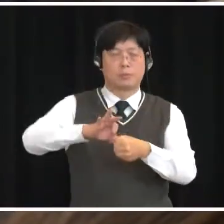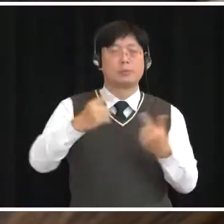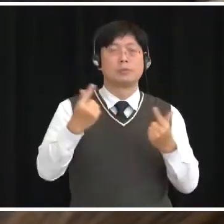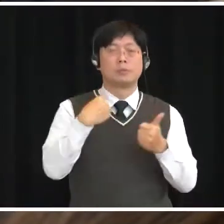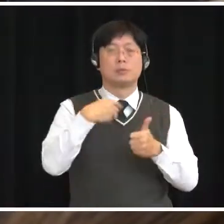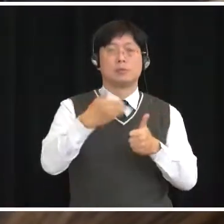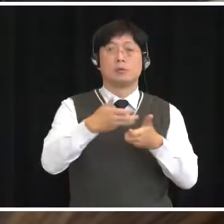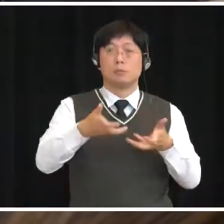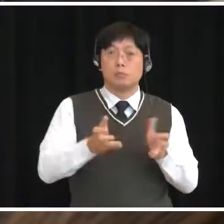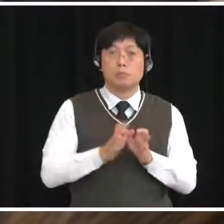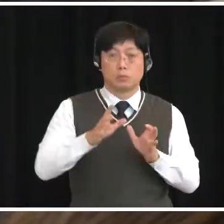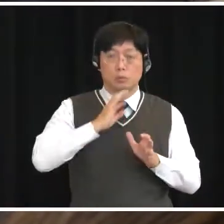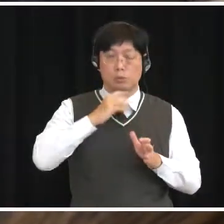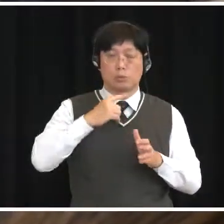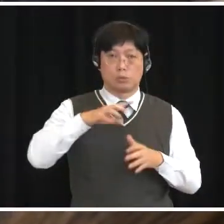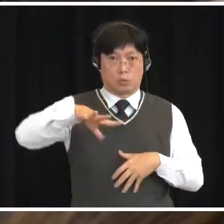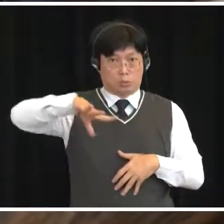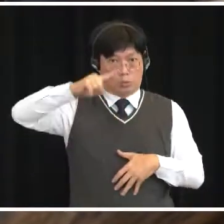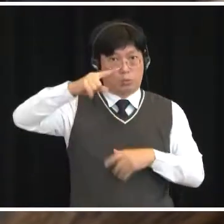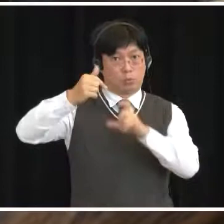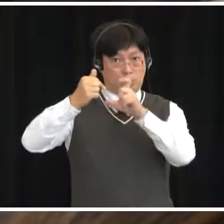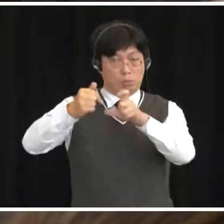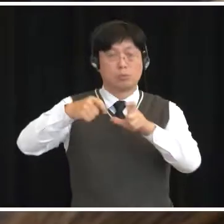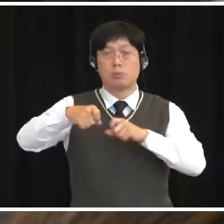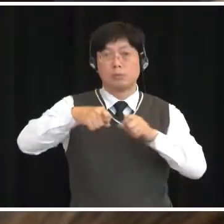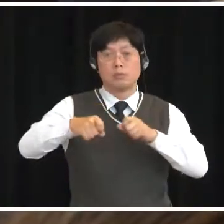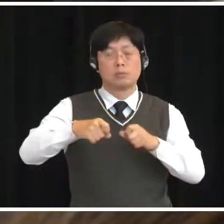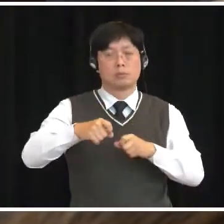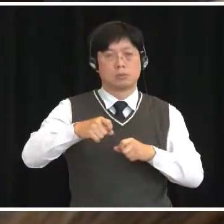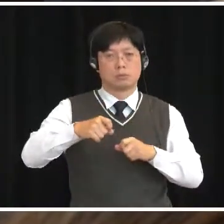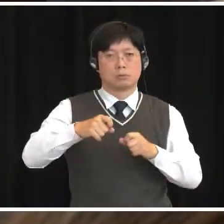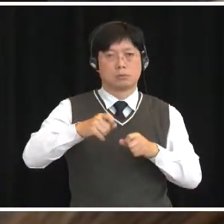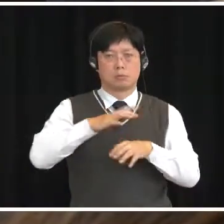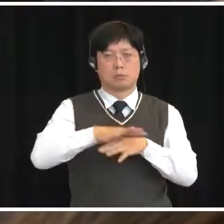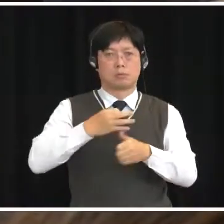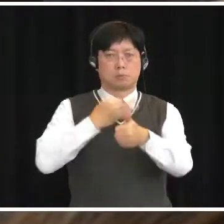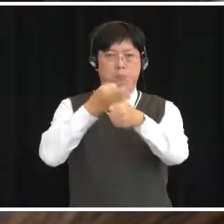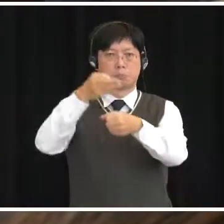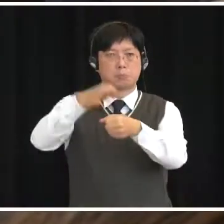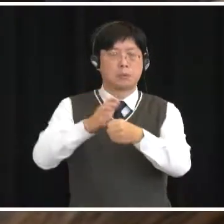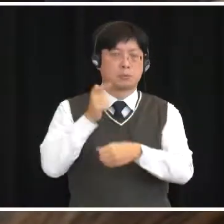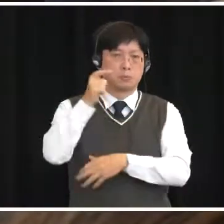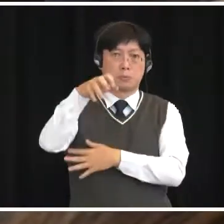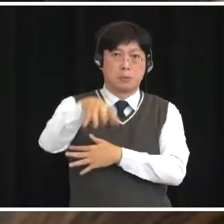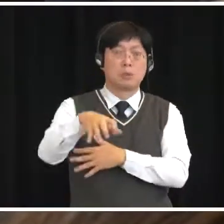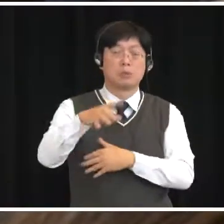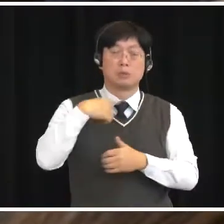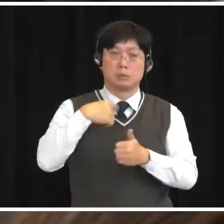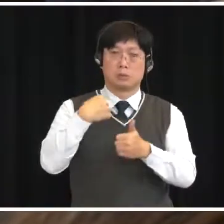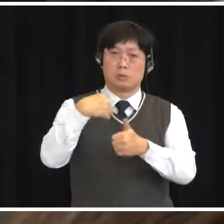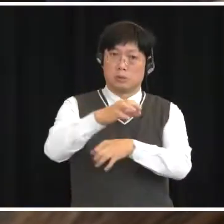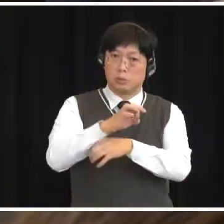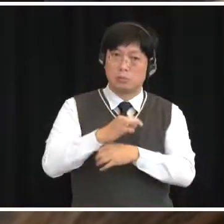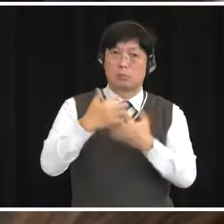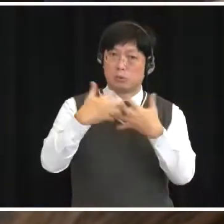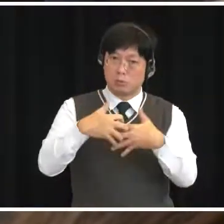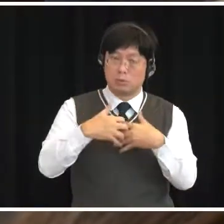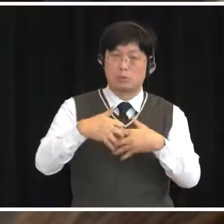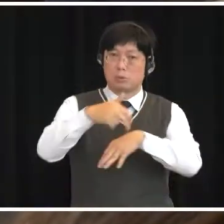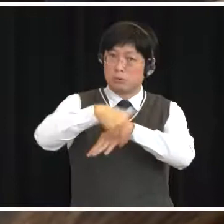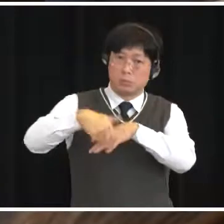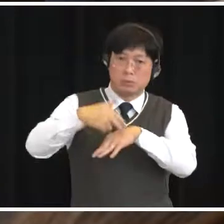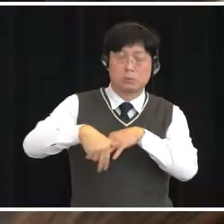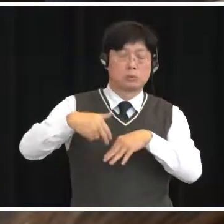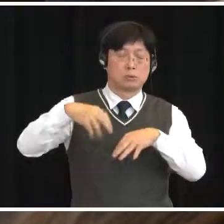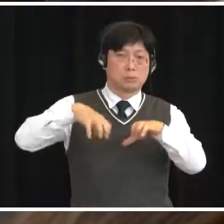does allocate different budgets for these two regions. For example, we would provide more subsidies and